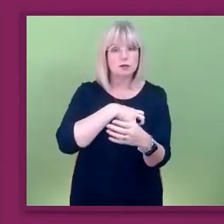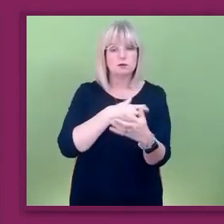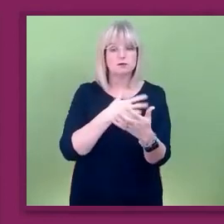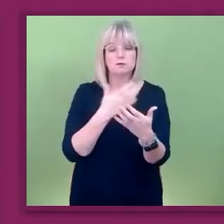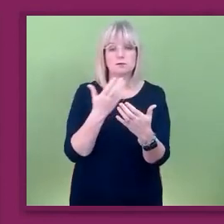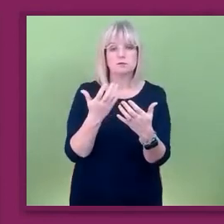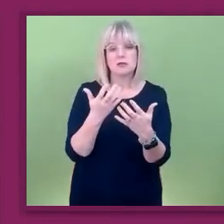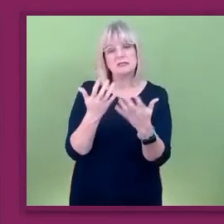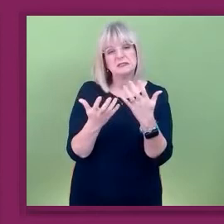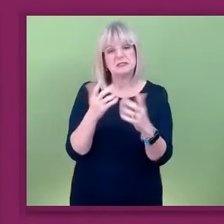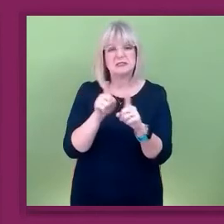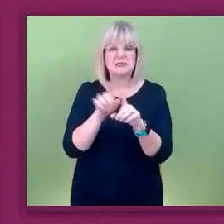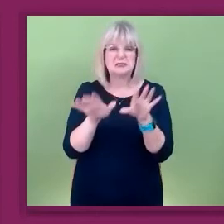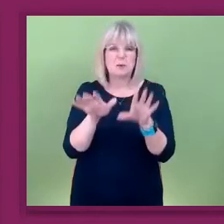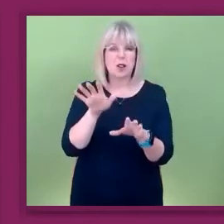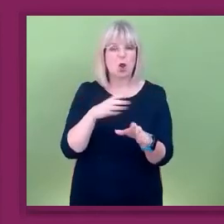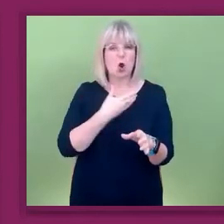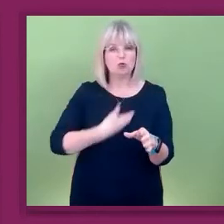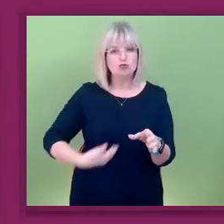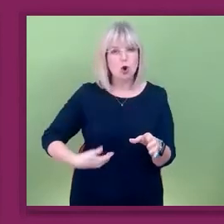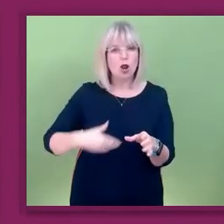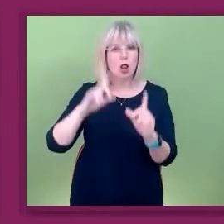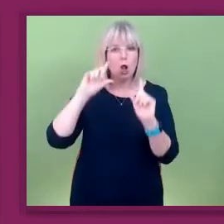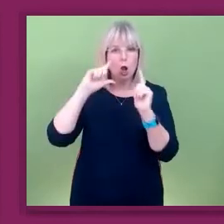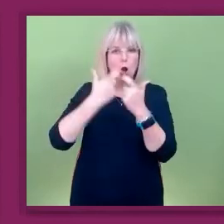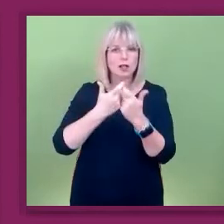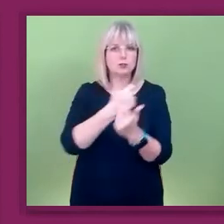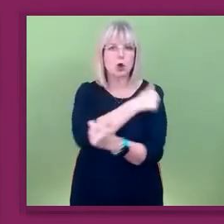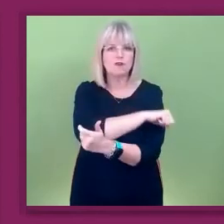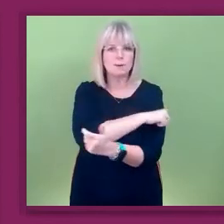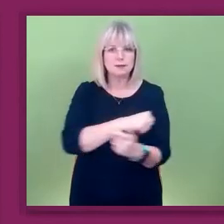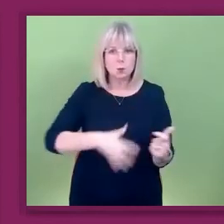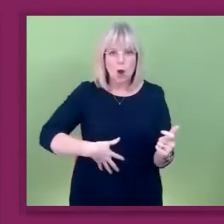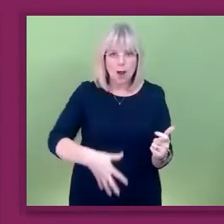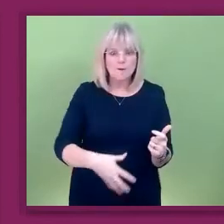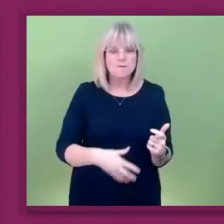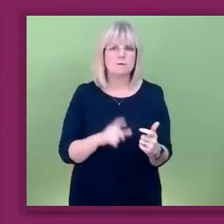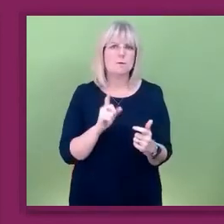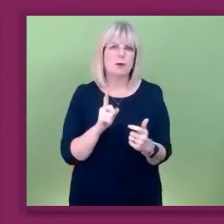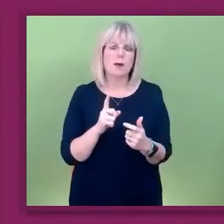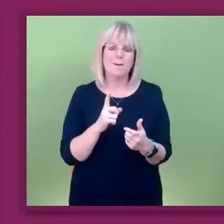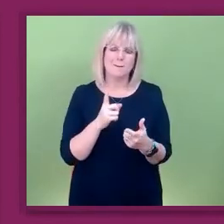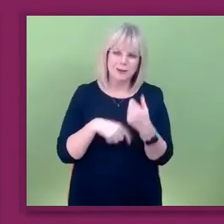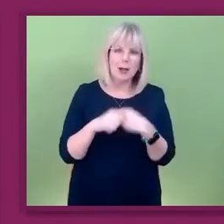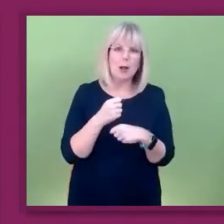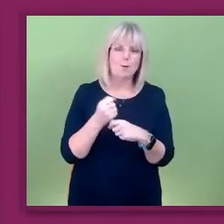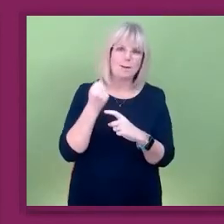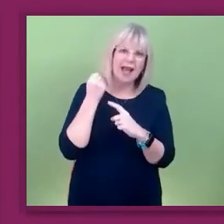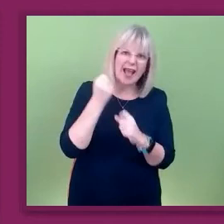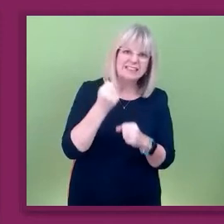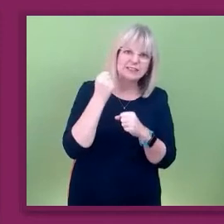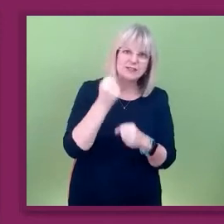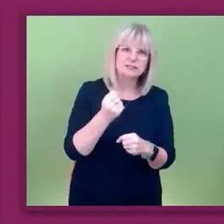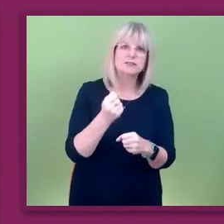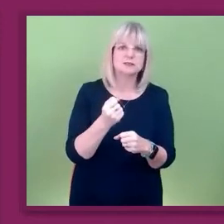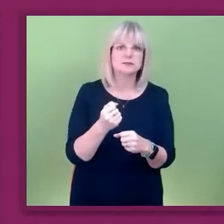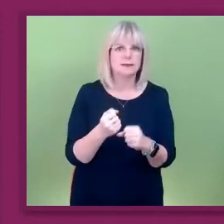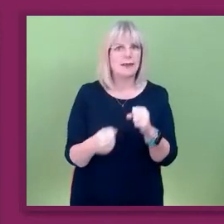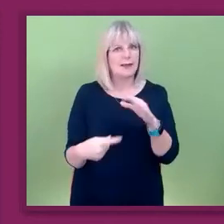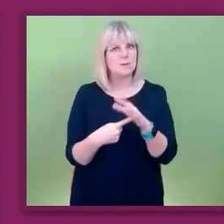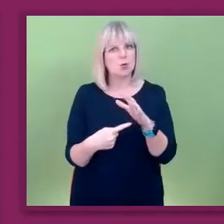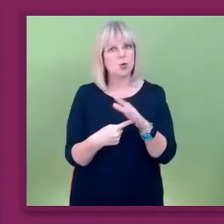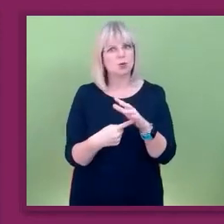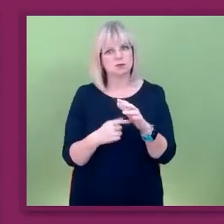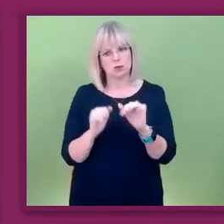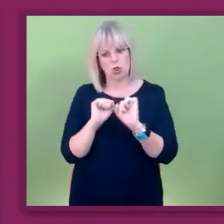of Midwives, and become an activist. It's really important to take these issues that matter to you to the employers